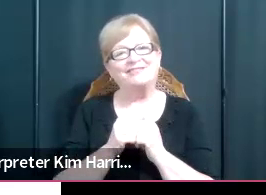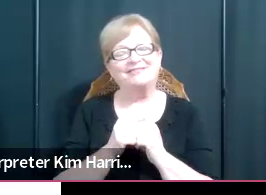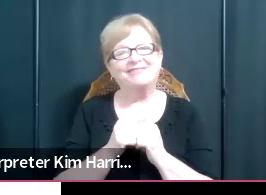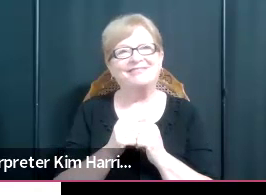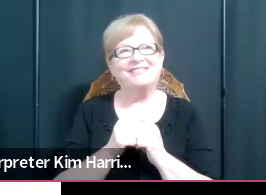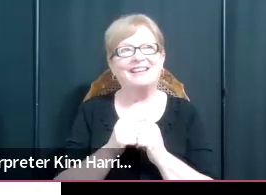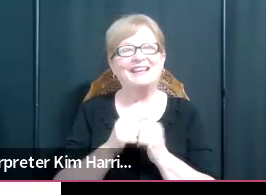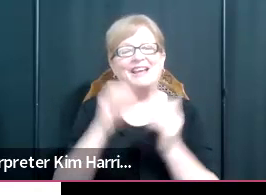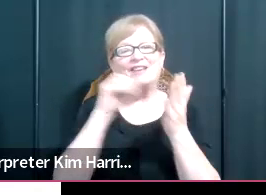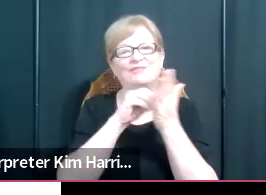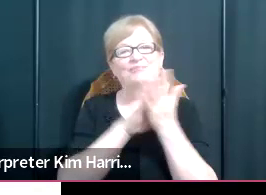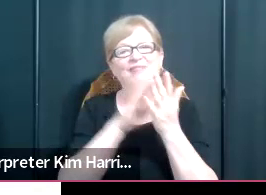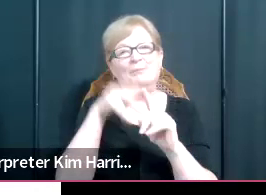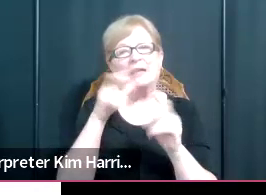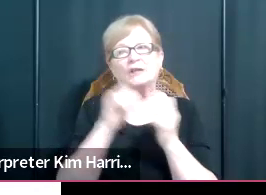to